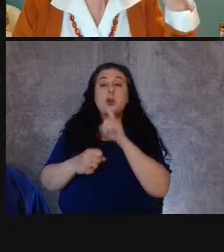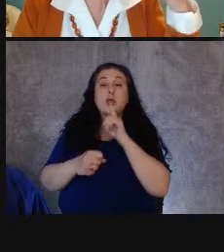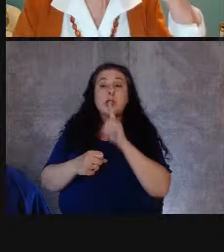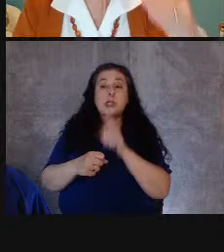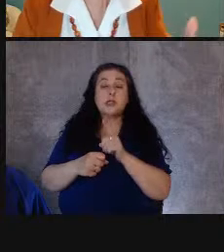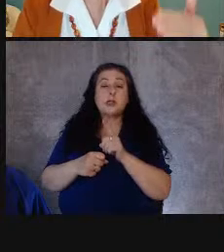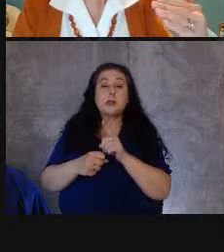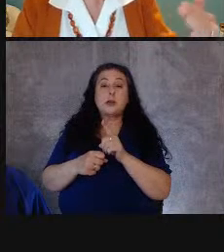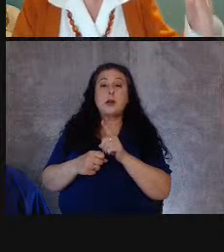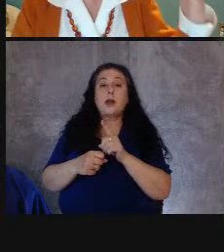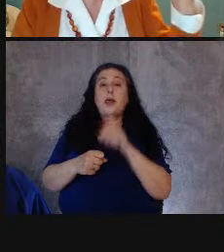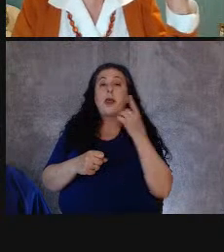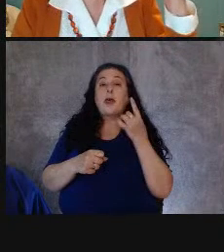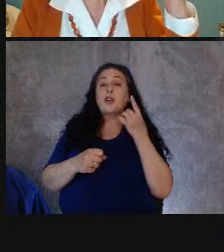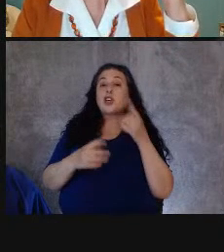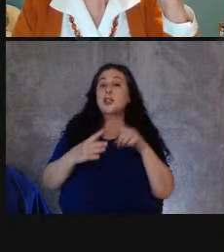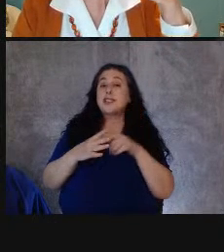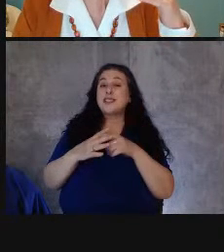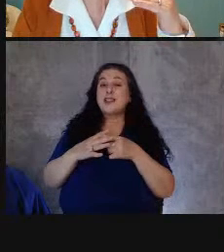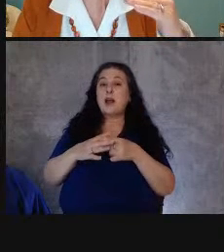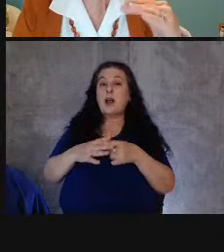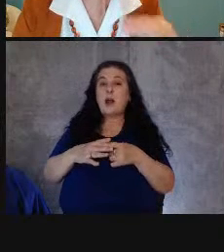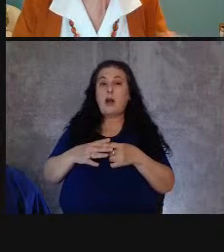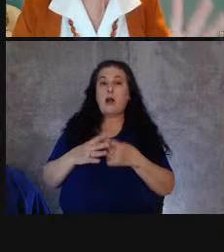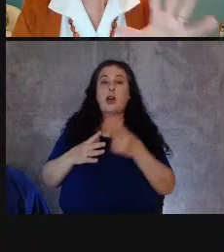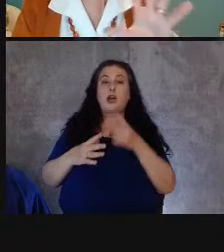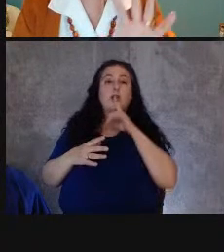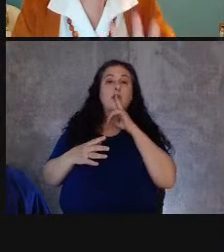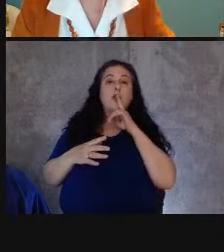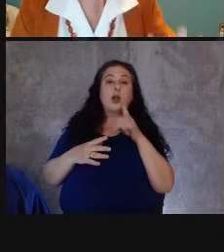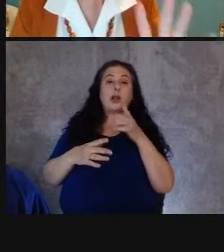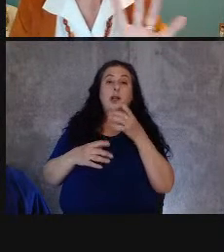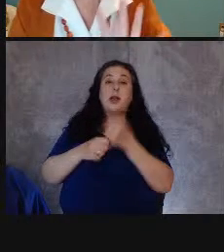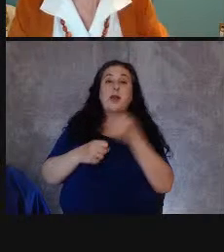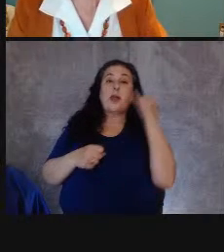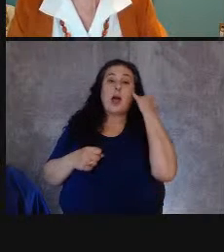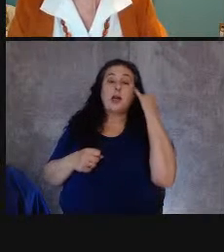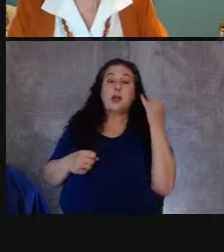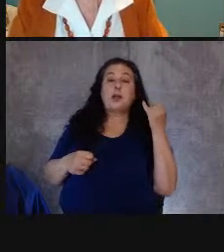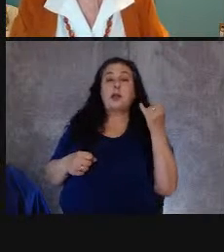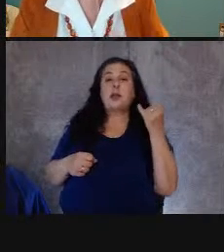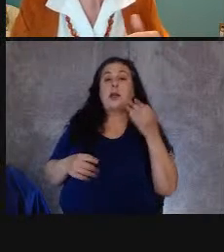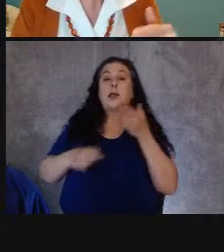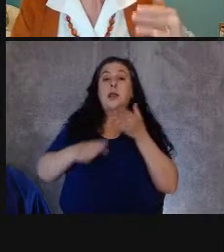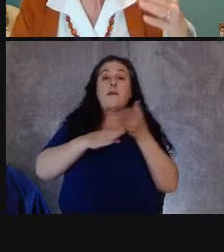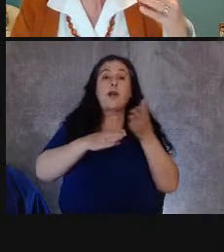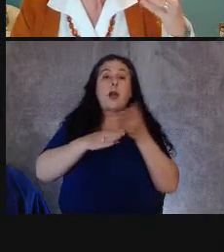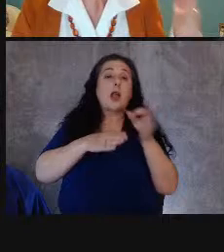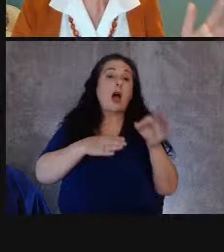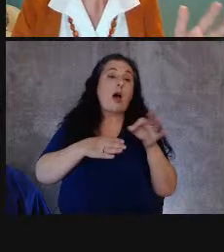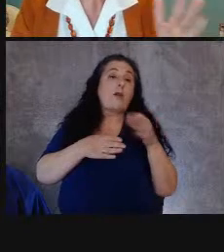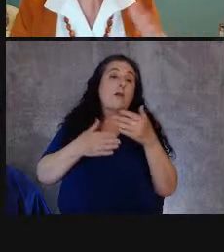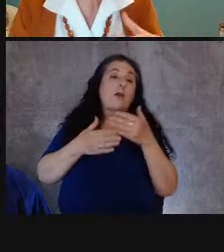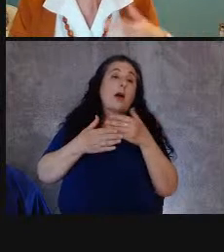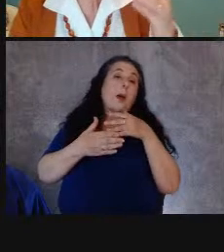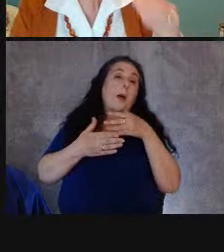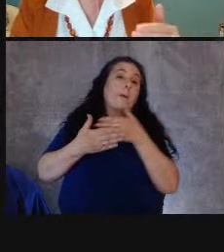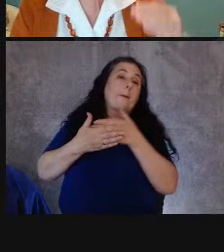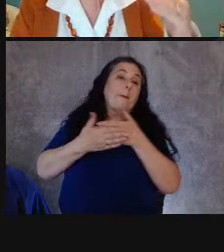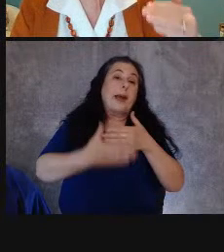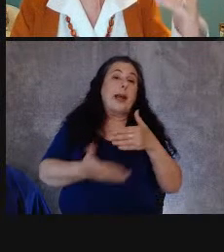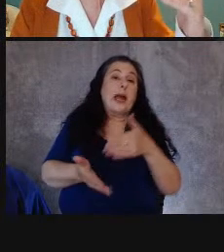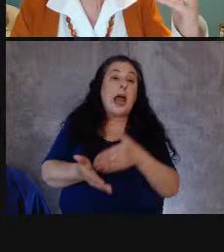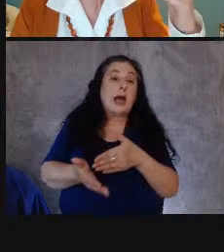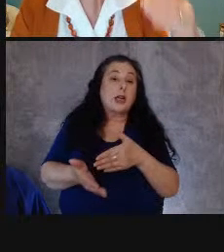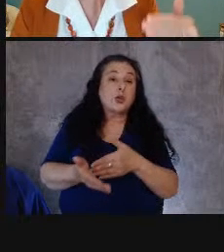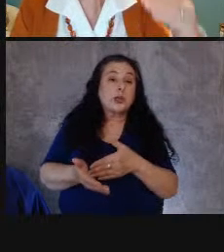was they were just starting to really get this idea in the field of pediatrics that by and large,